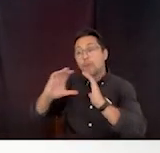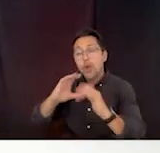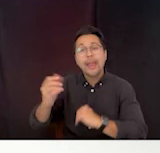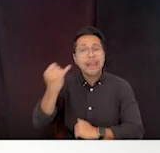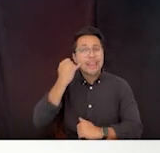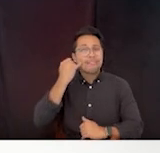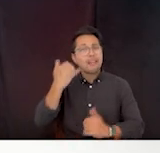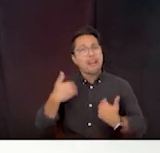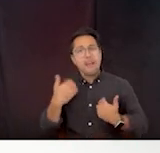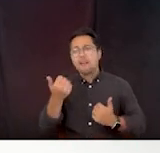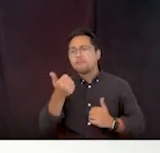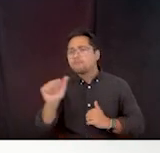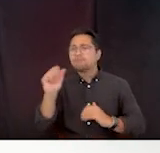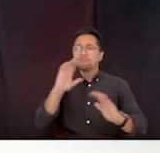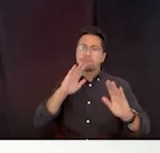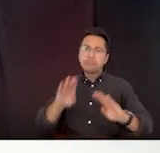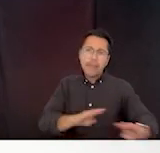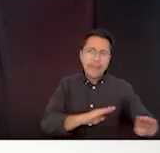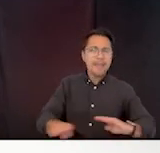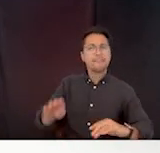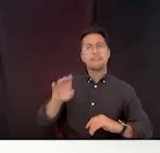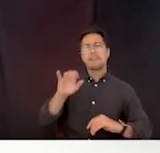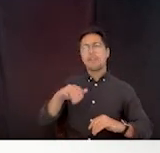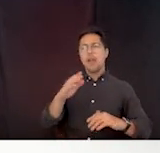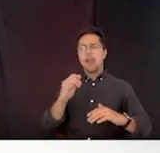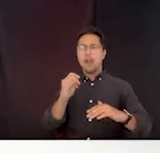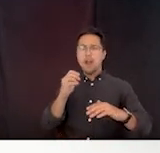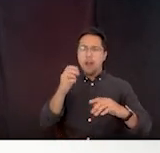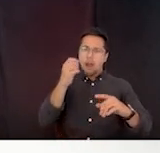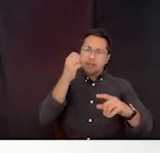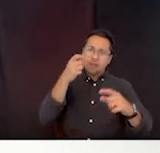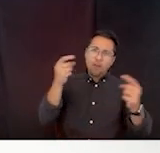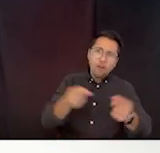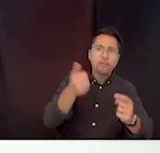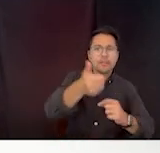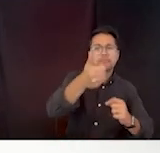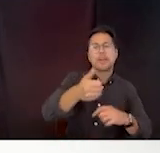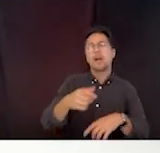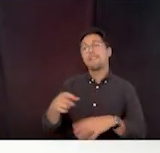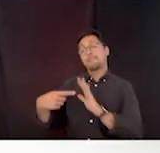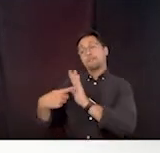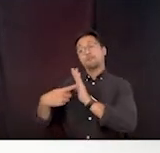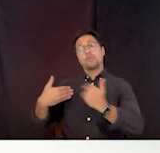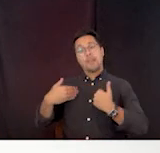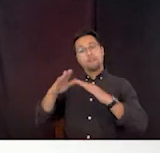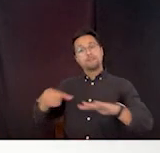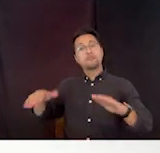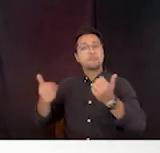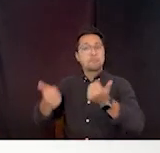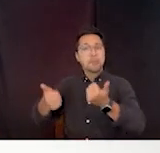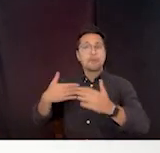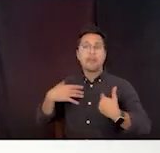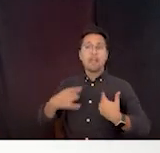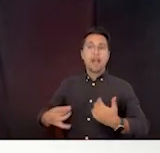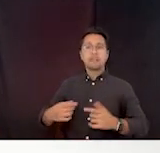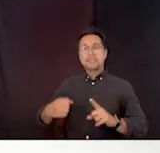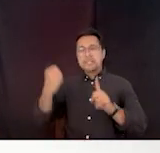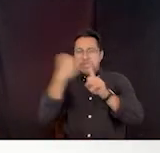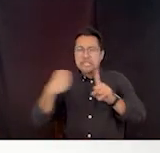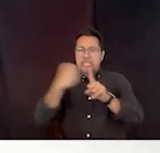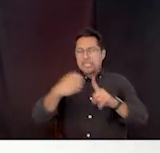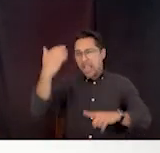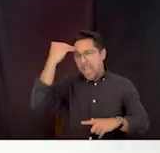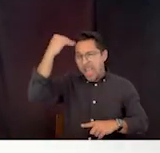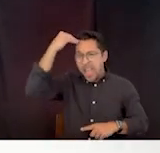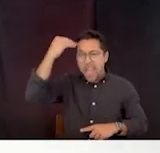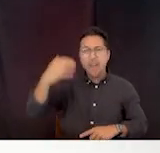any behaviors that are impeding them or injuring themselves. So if, for instance, we work with kids who might bang their head or bite themselves or stuff like